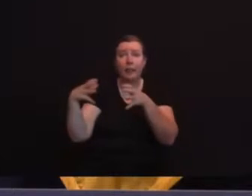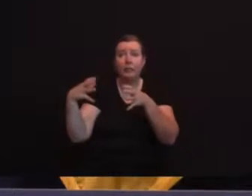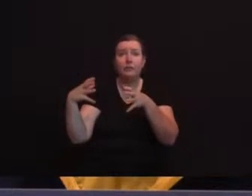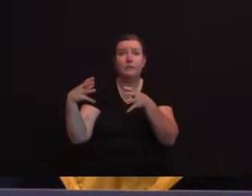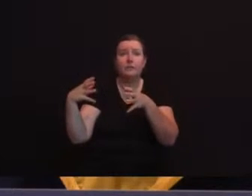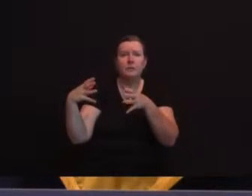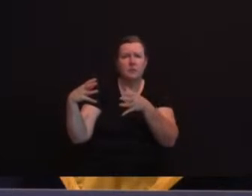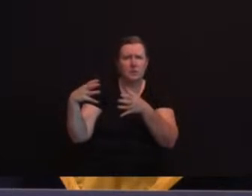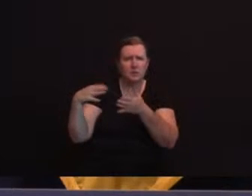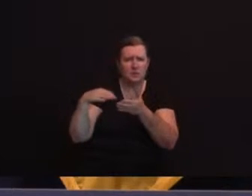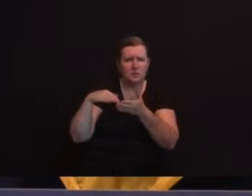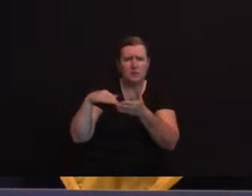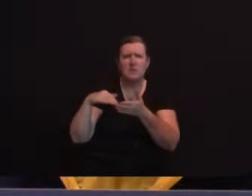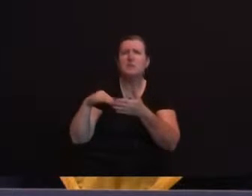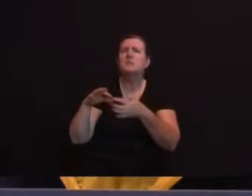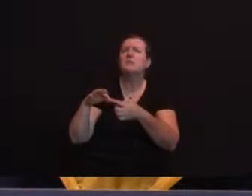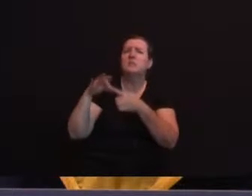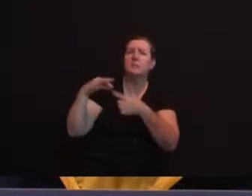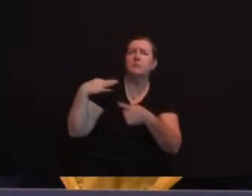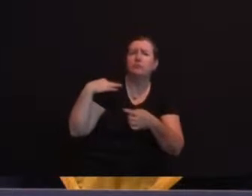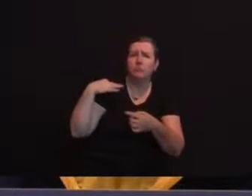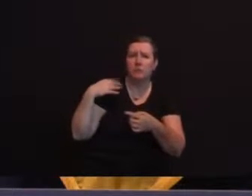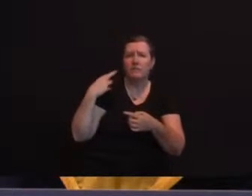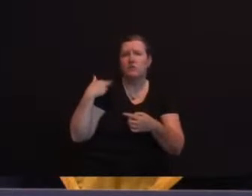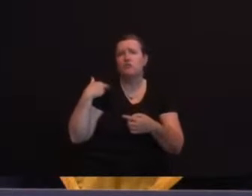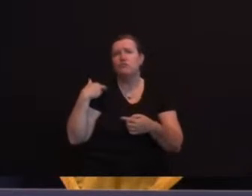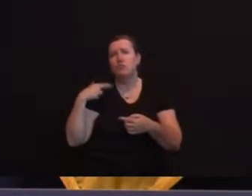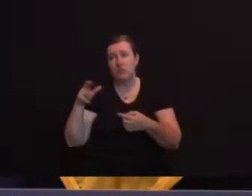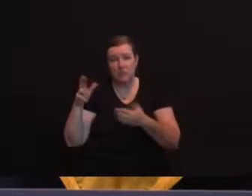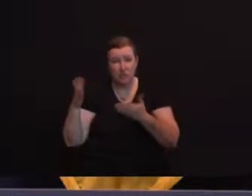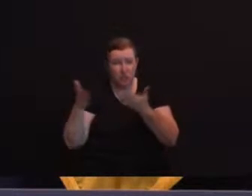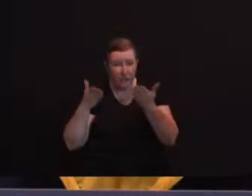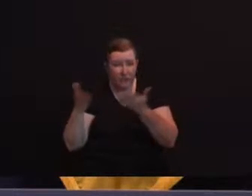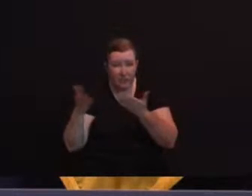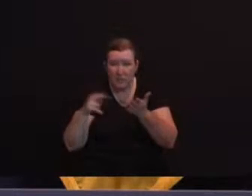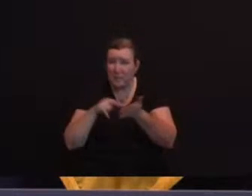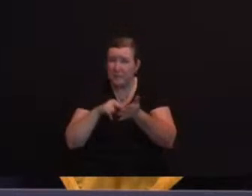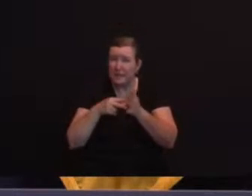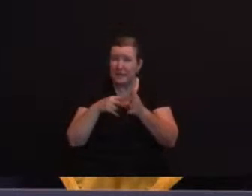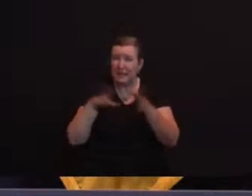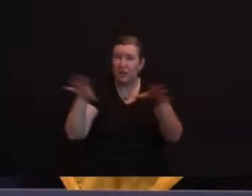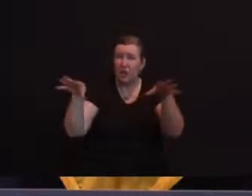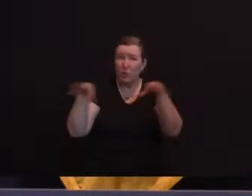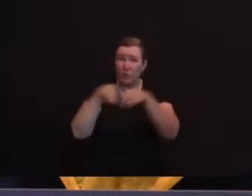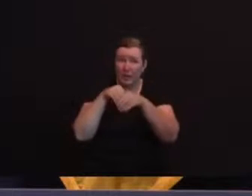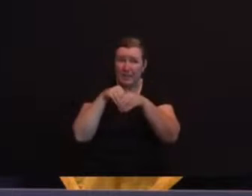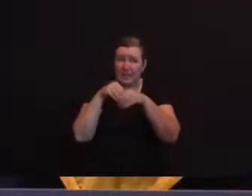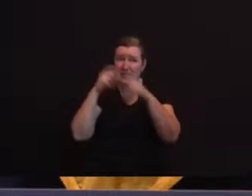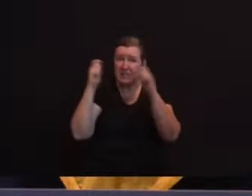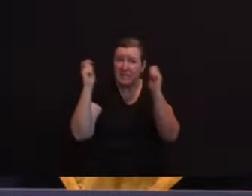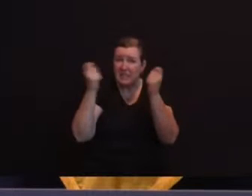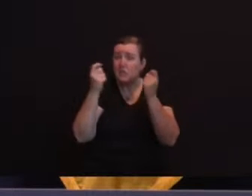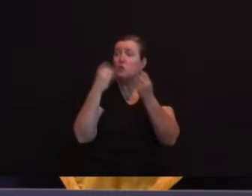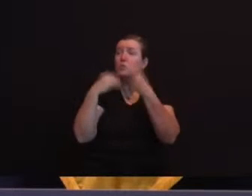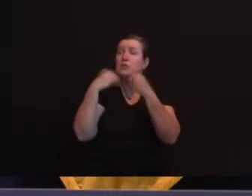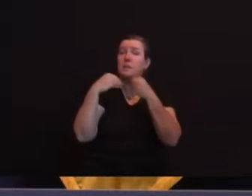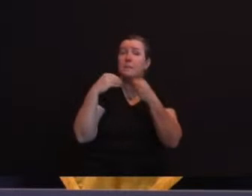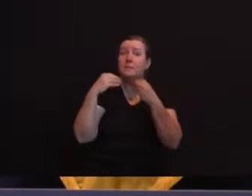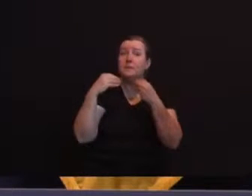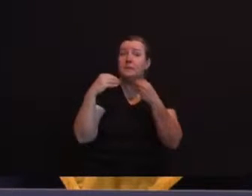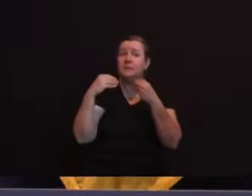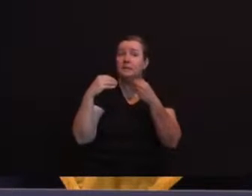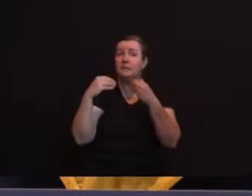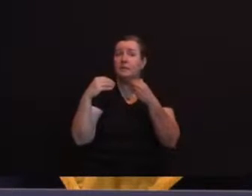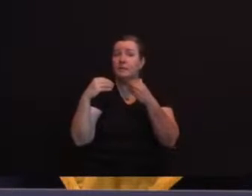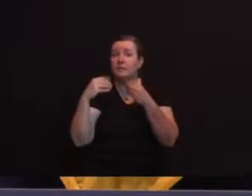also include wedding receptions, not just the wedding, but the reception itself. And a question on testing. We don't have numbers